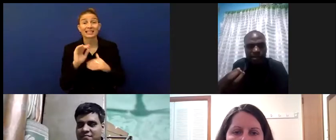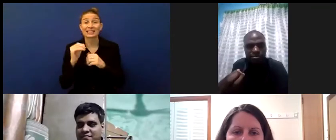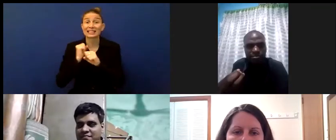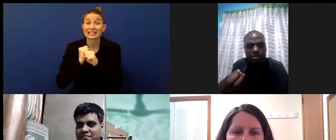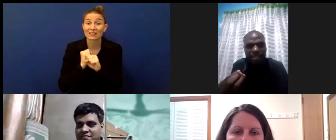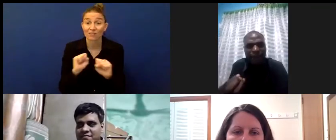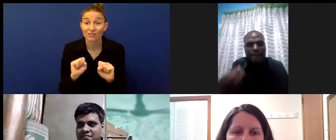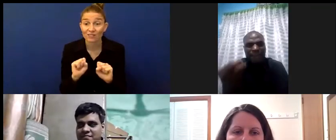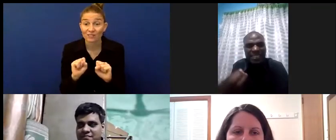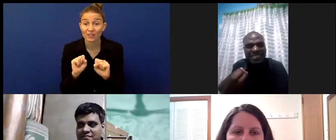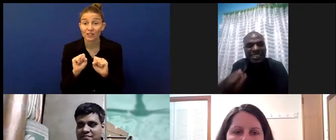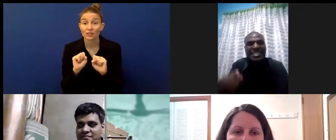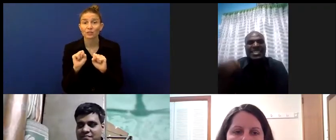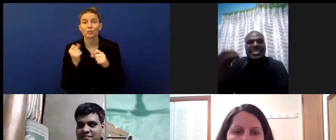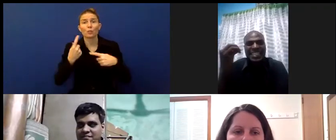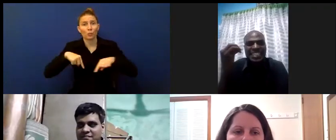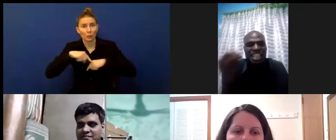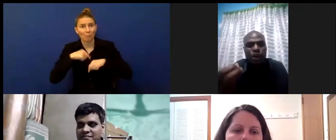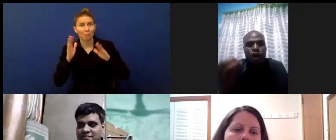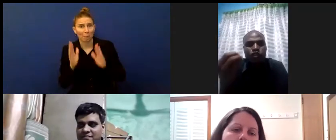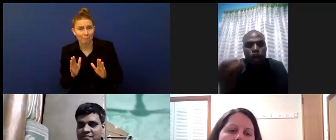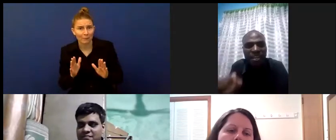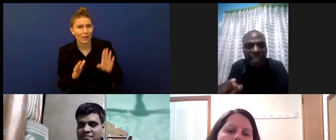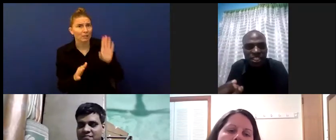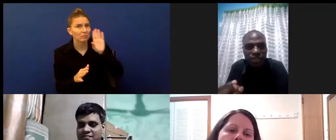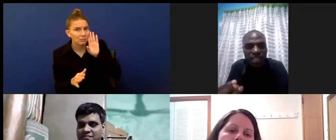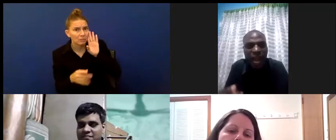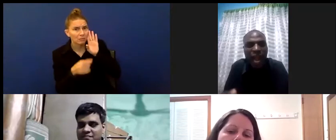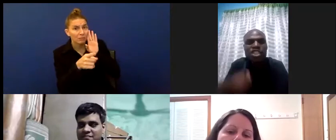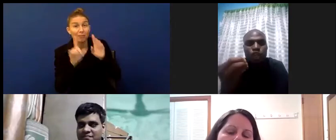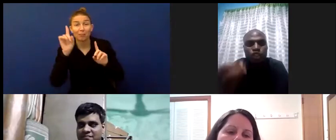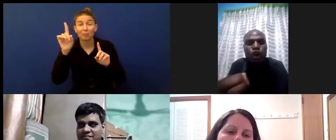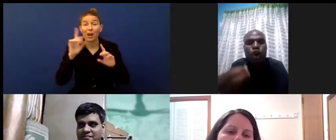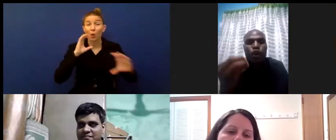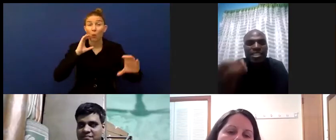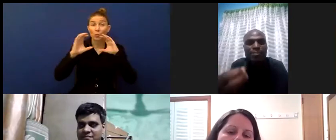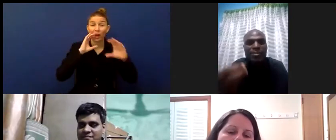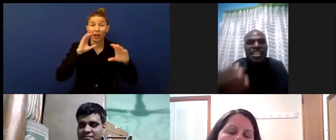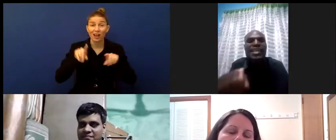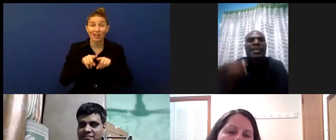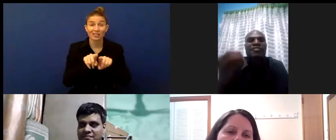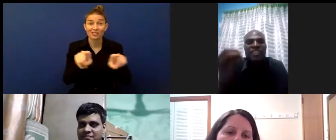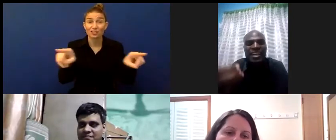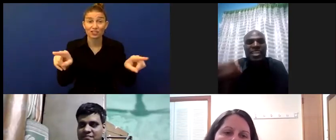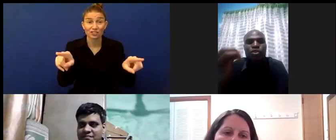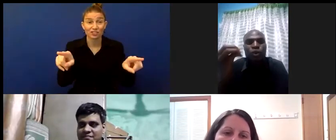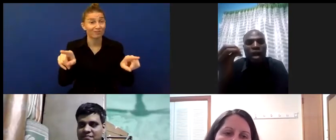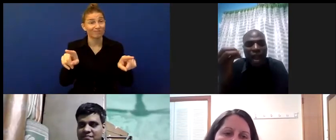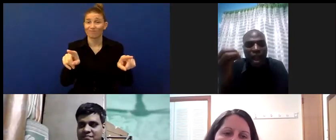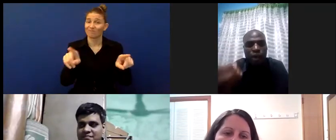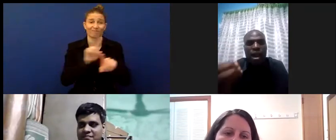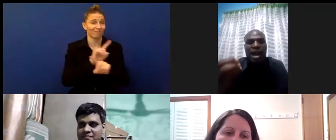adhere, but the channel of communication has not always been friendly